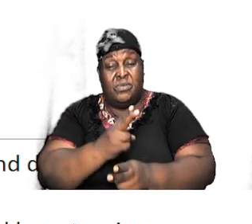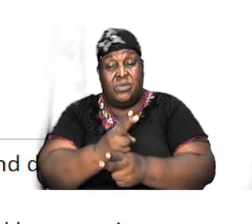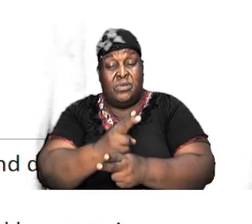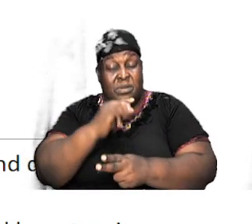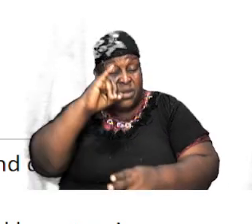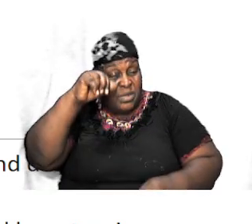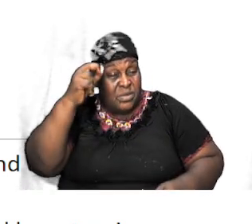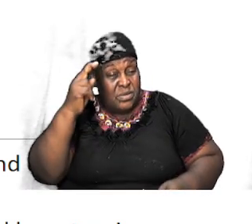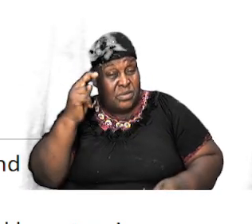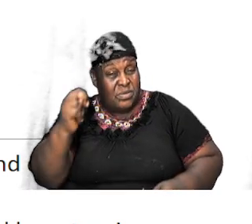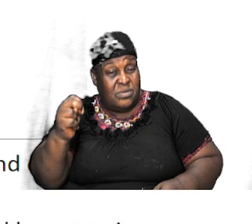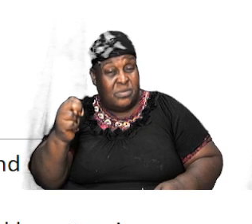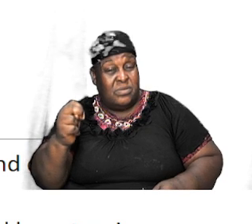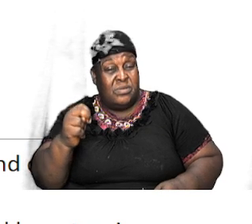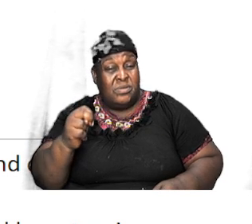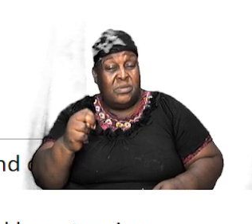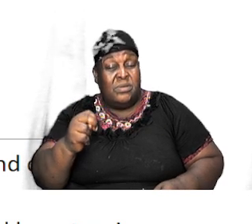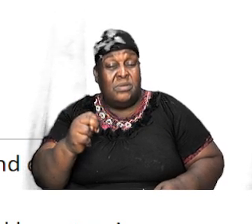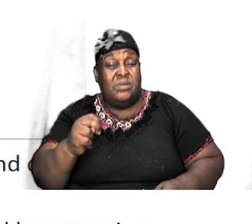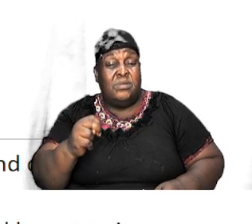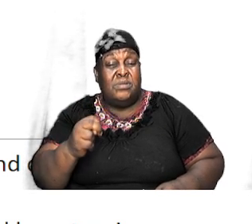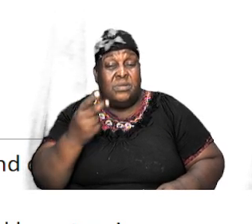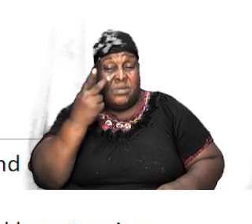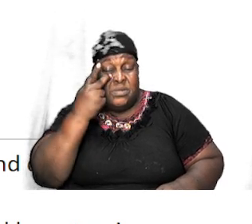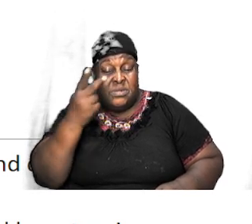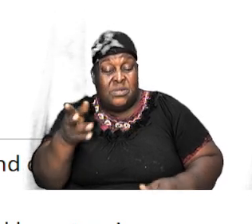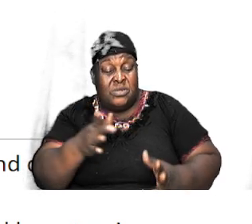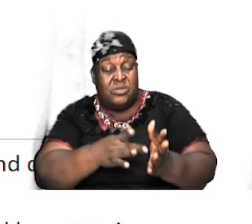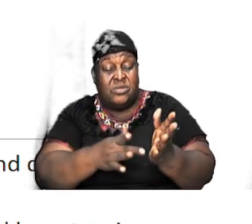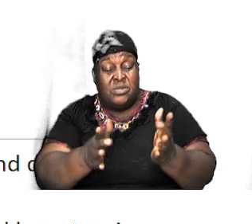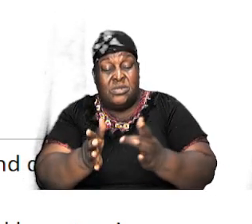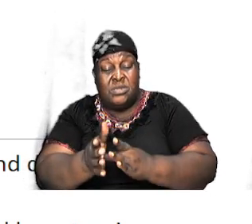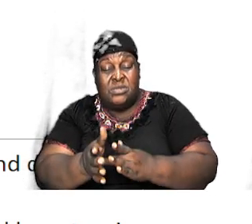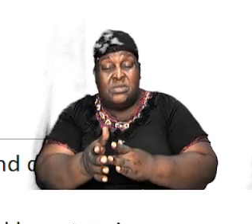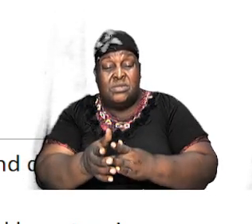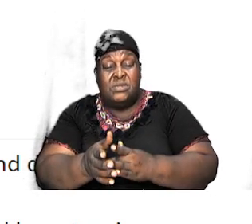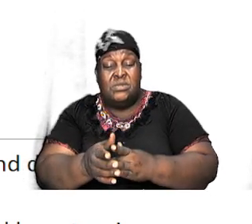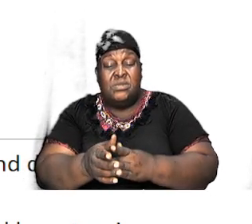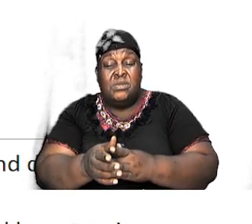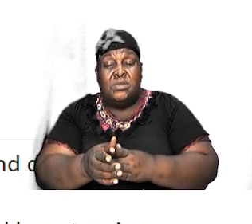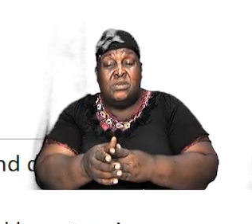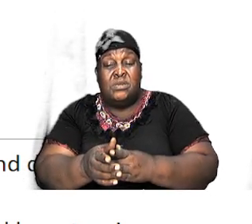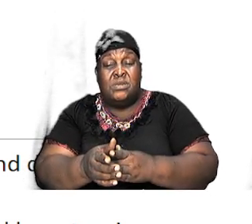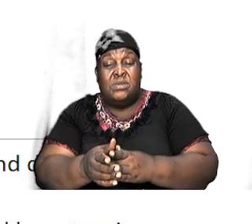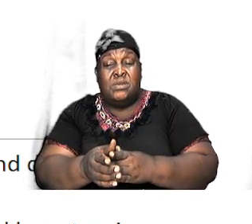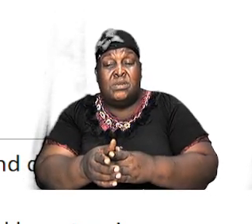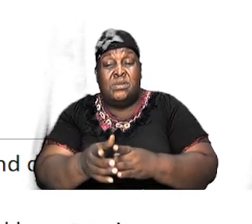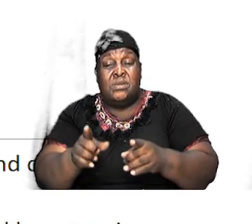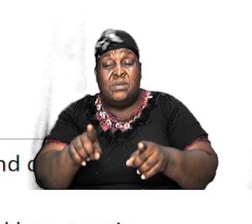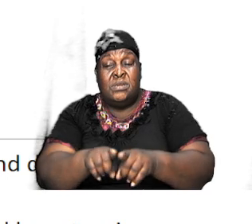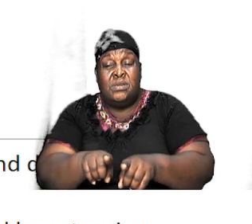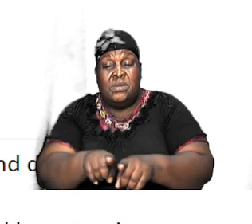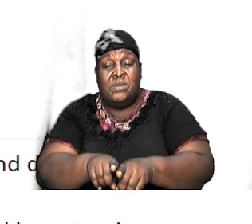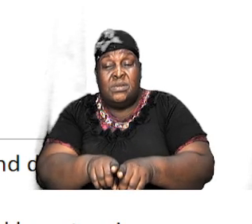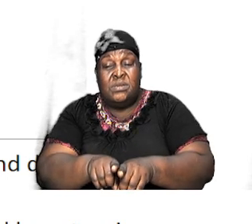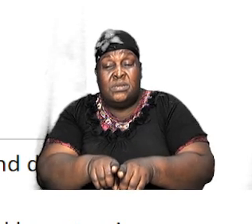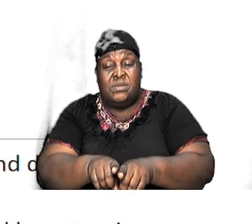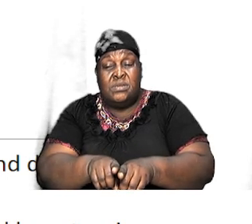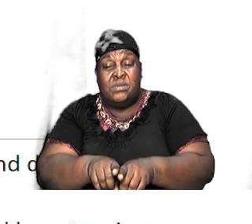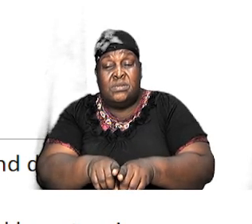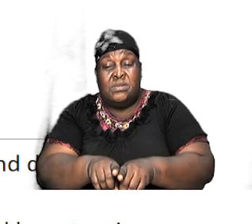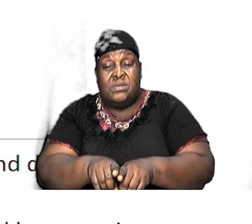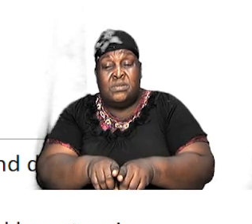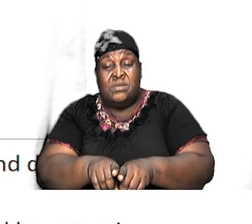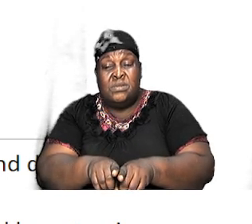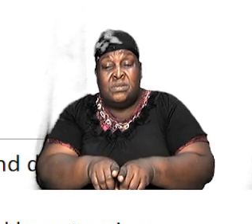John, he specifically speak about the deity of Jesus. And so